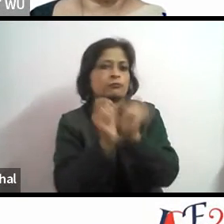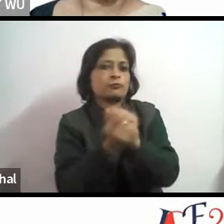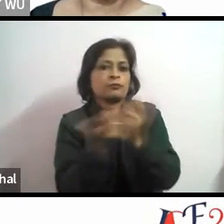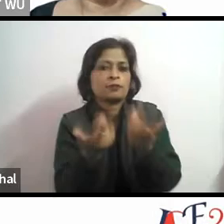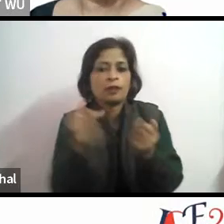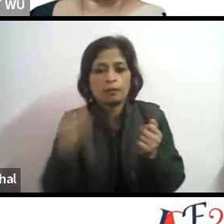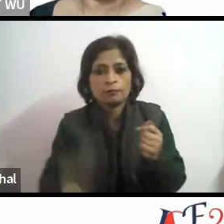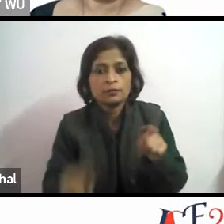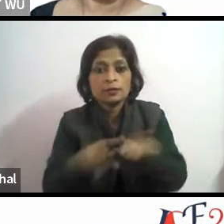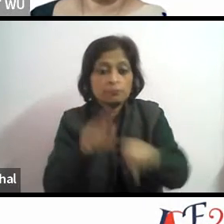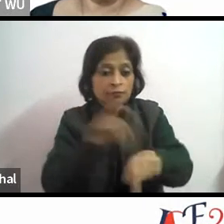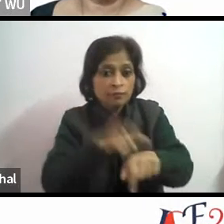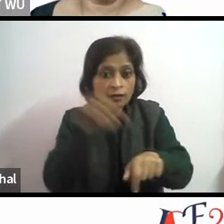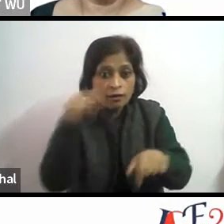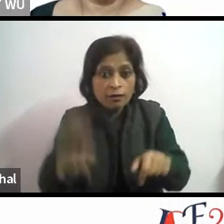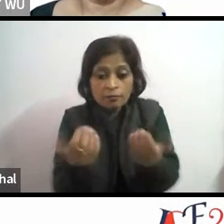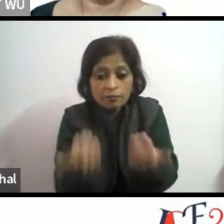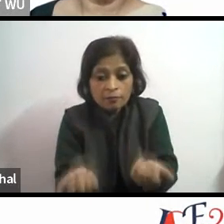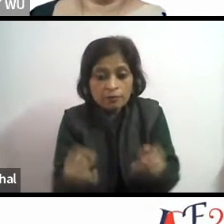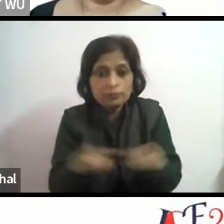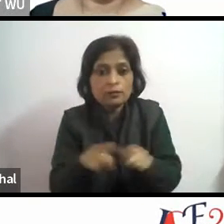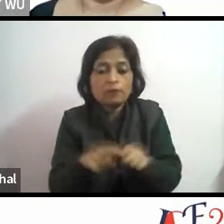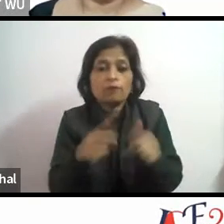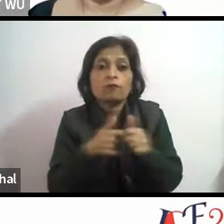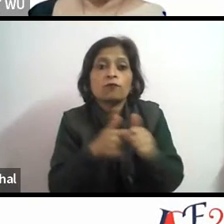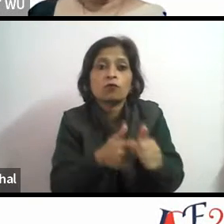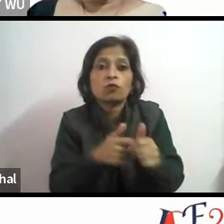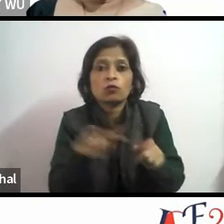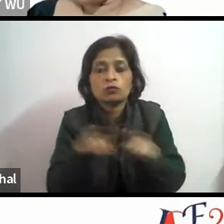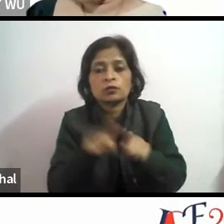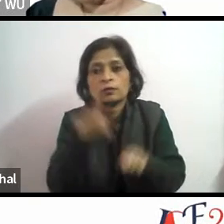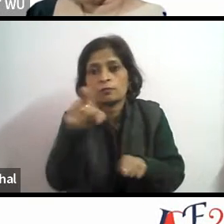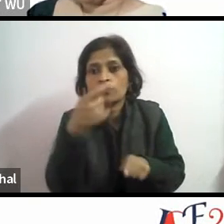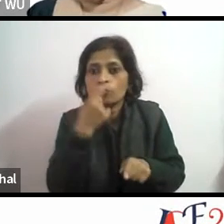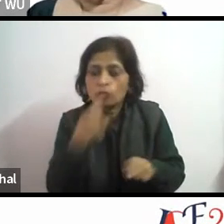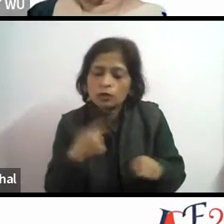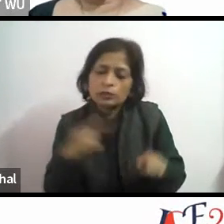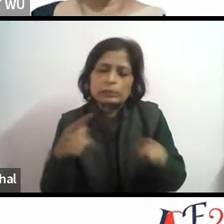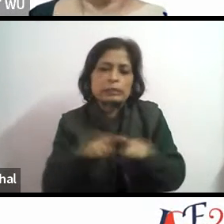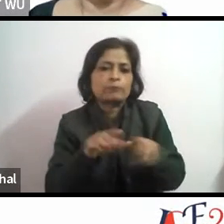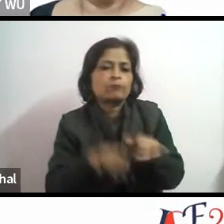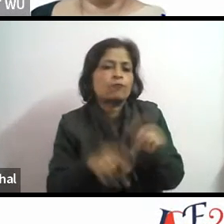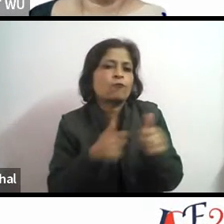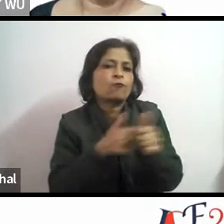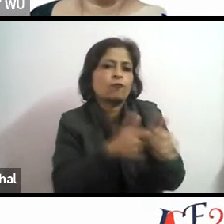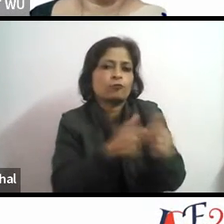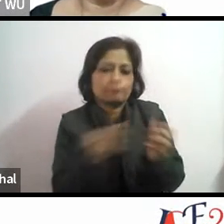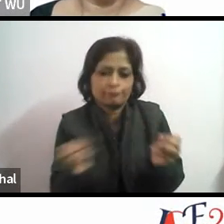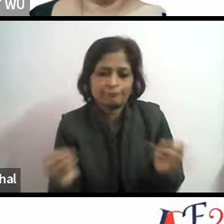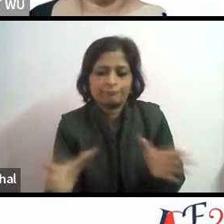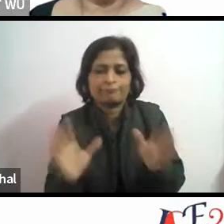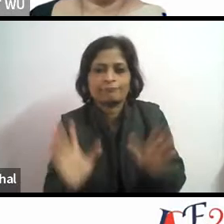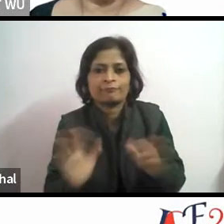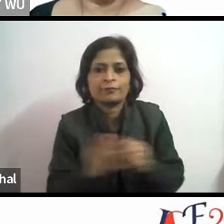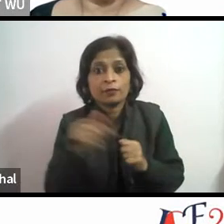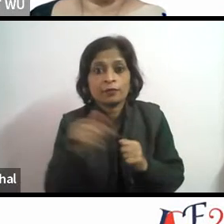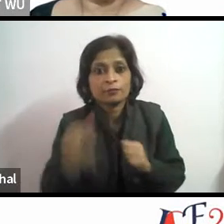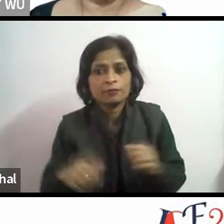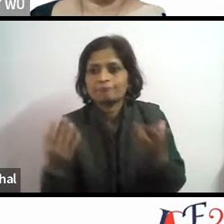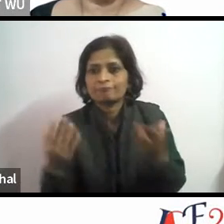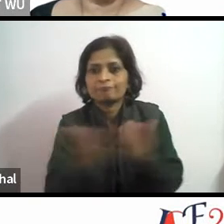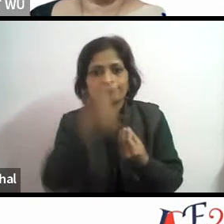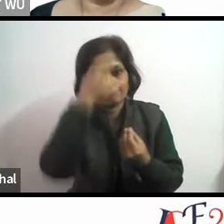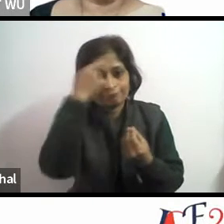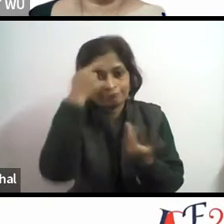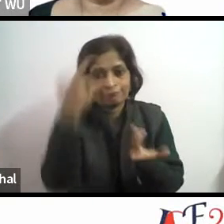we abide by or we follow in your footprints, ma'am. It was big pleasure to listen to